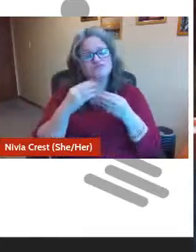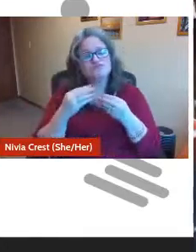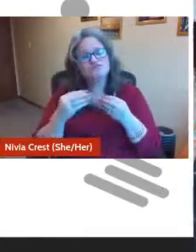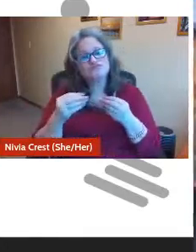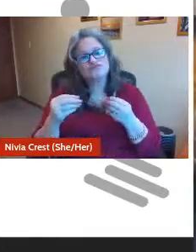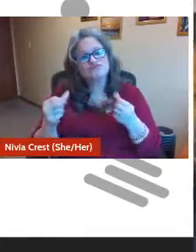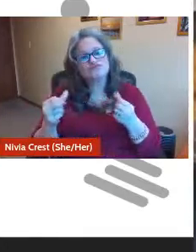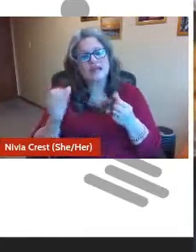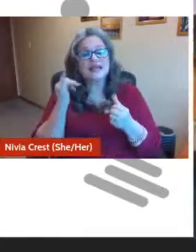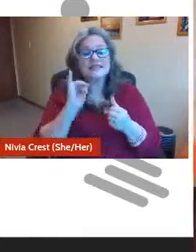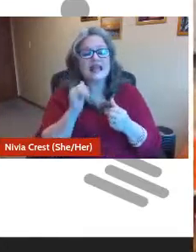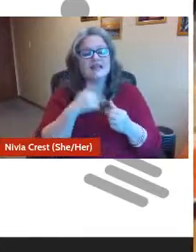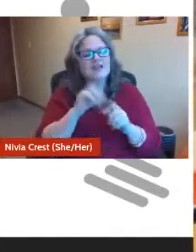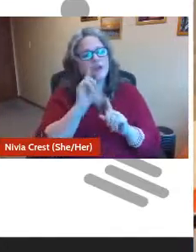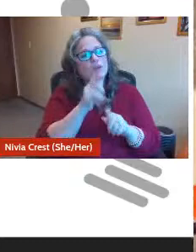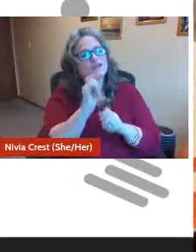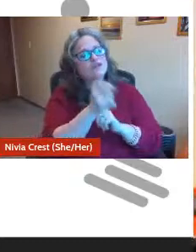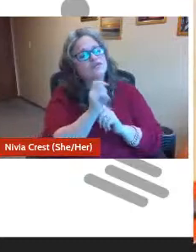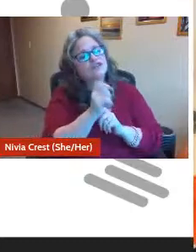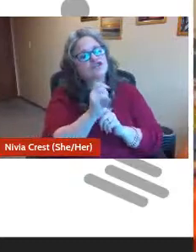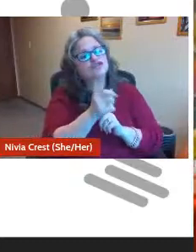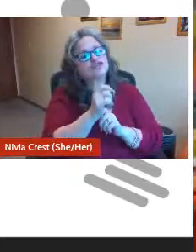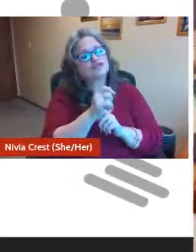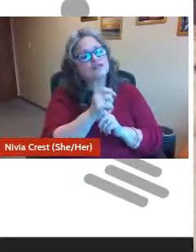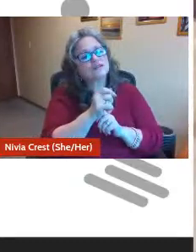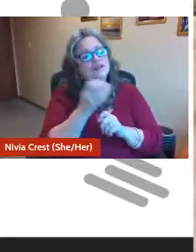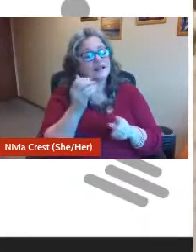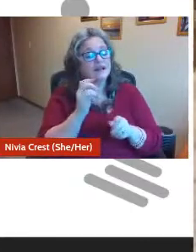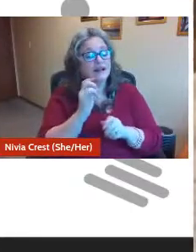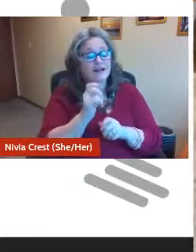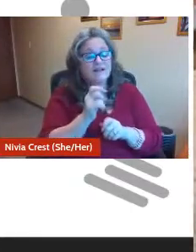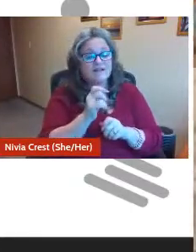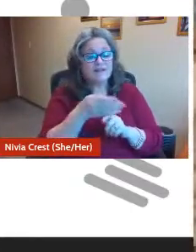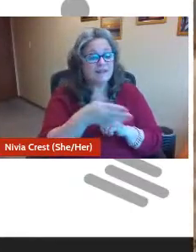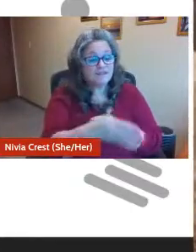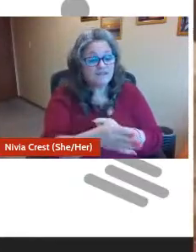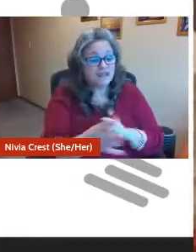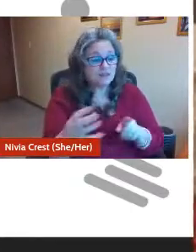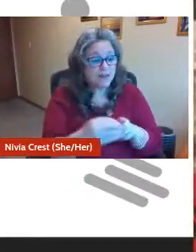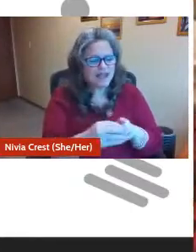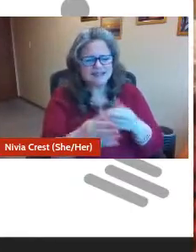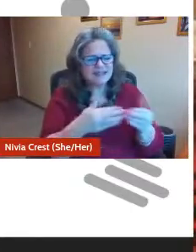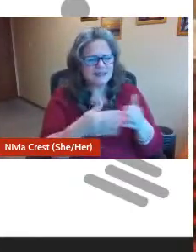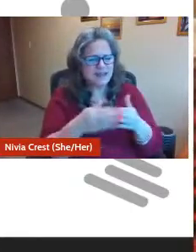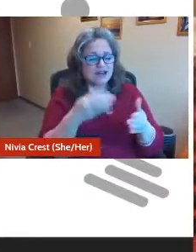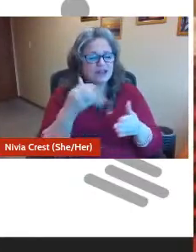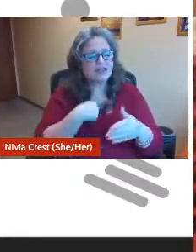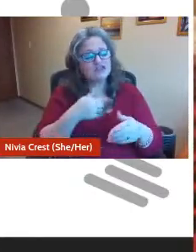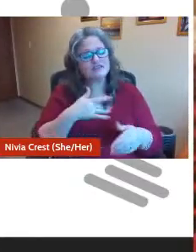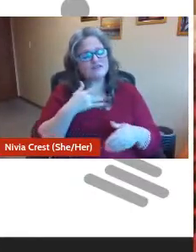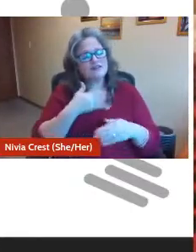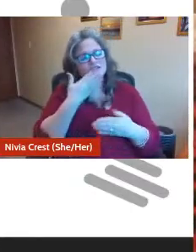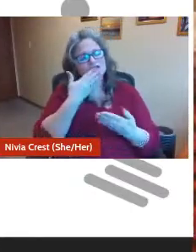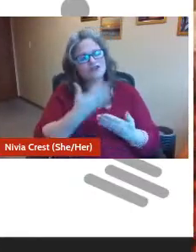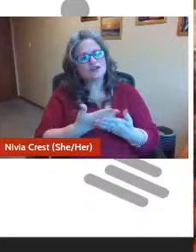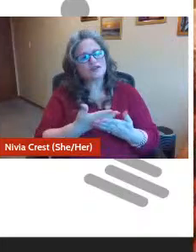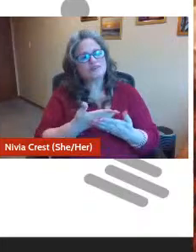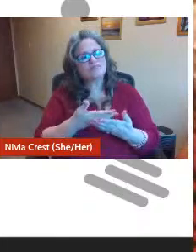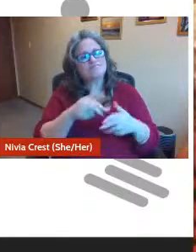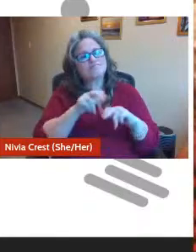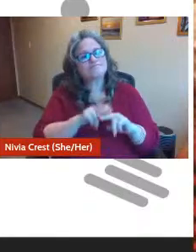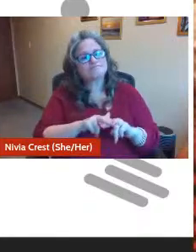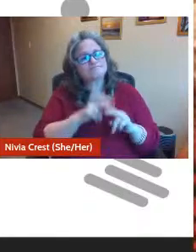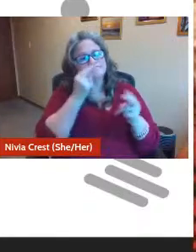to fish creek fishing. Oh. Yeah, fish ain't biting. It just feel good just to sit there and reminisce, mm-hmm.